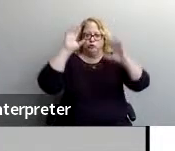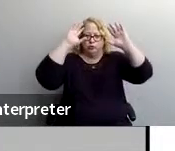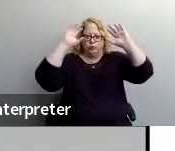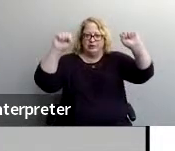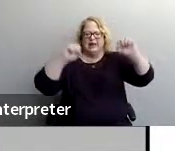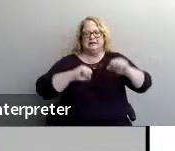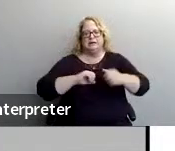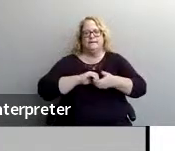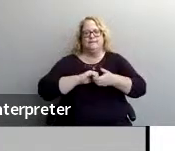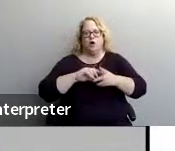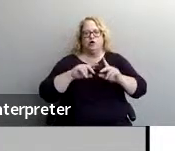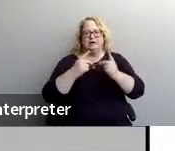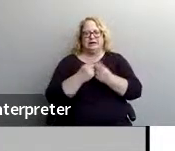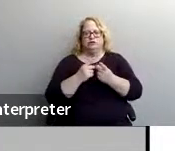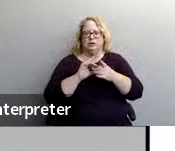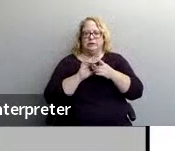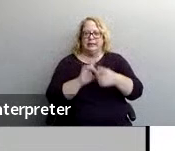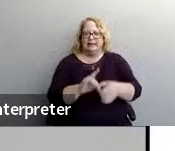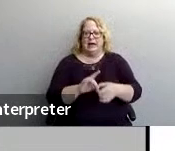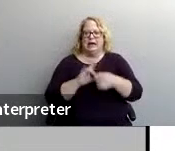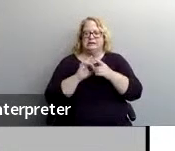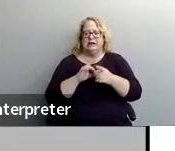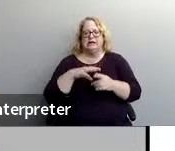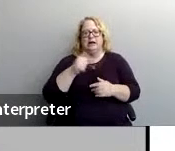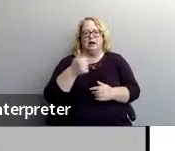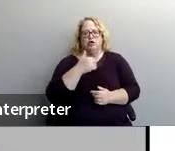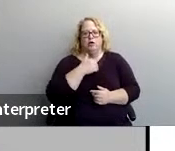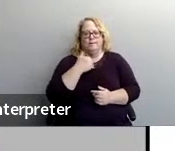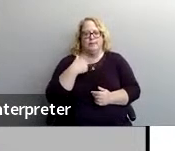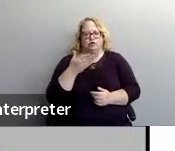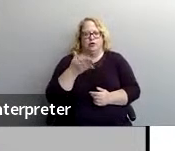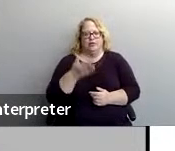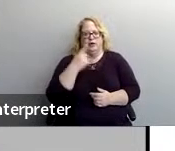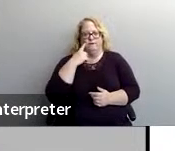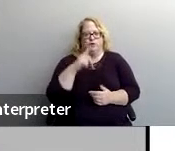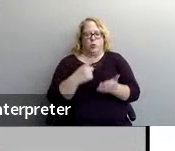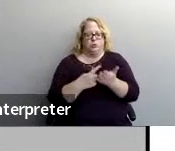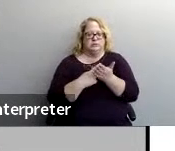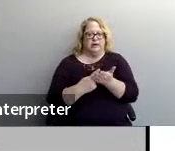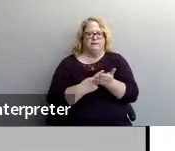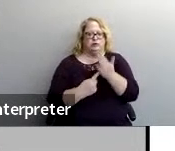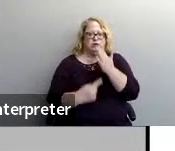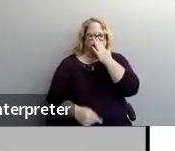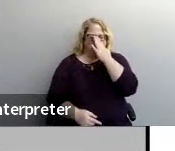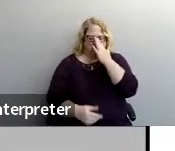superintendent, partner district liaisons, as well as other members are present for those conversations.